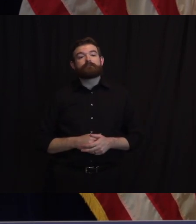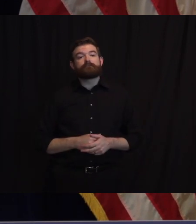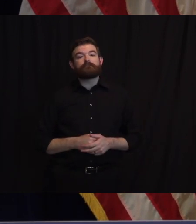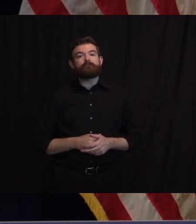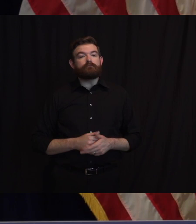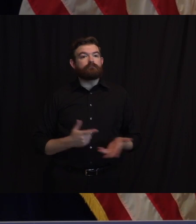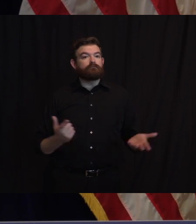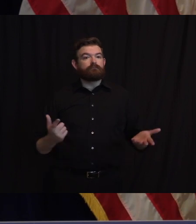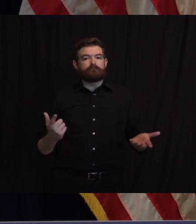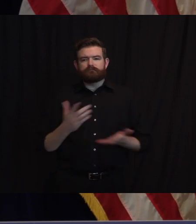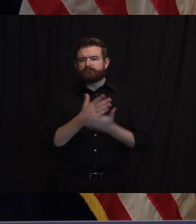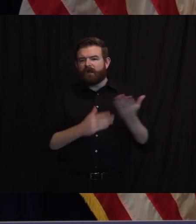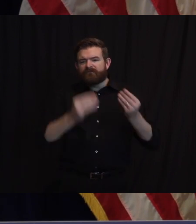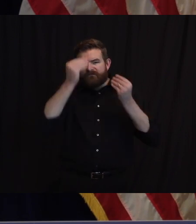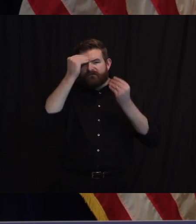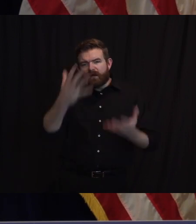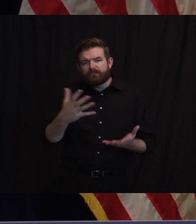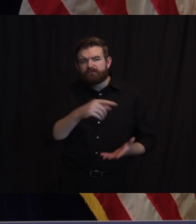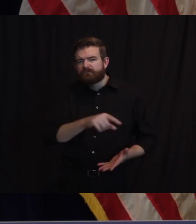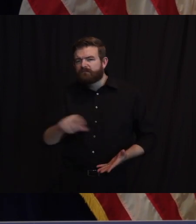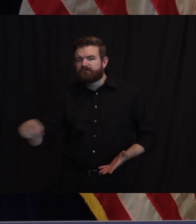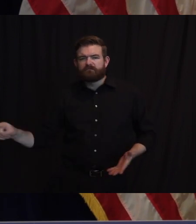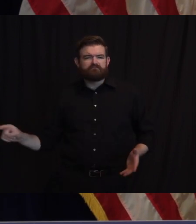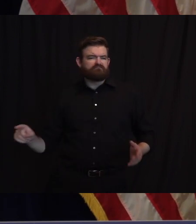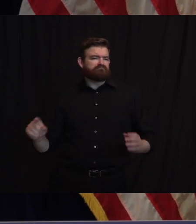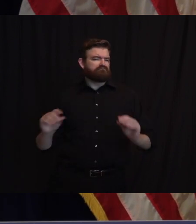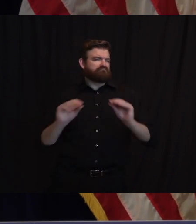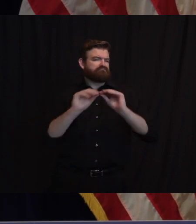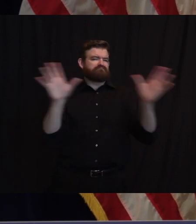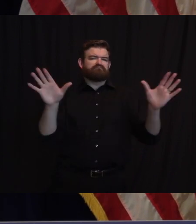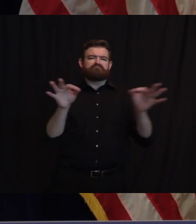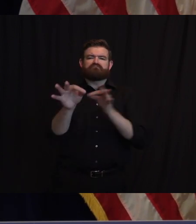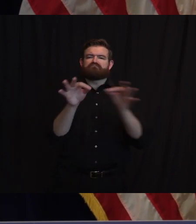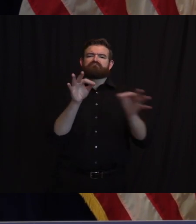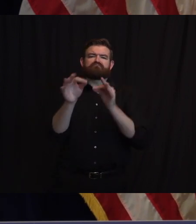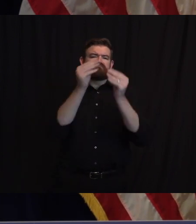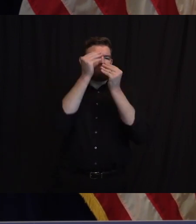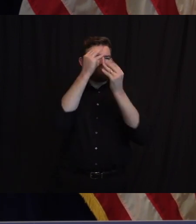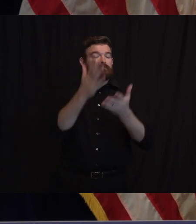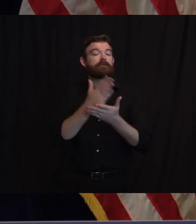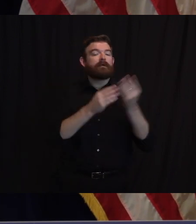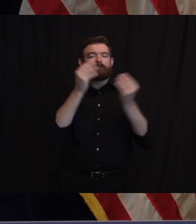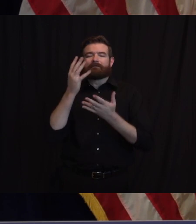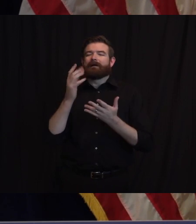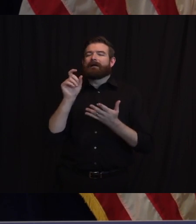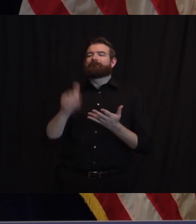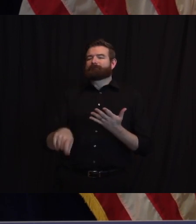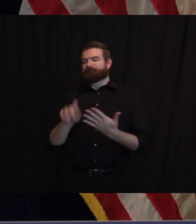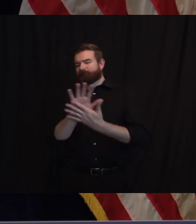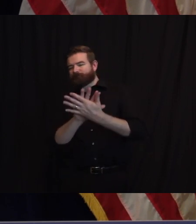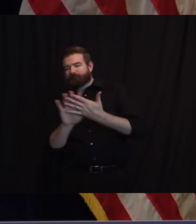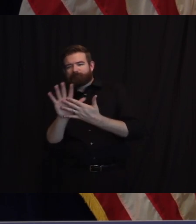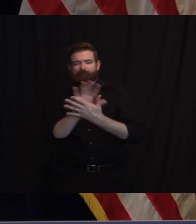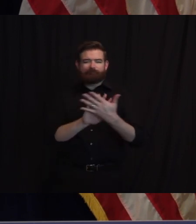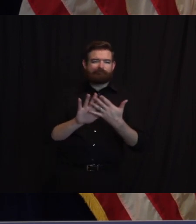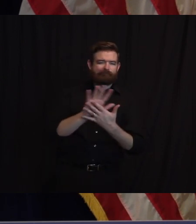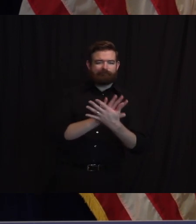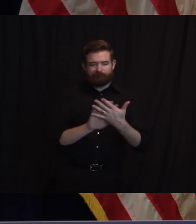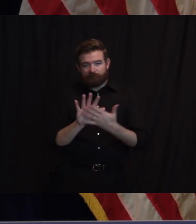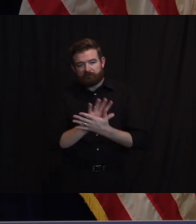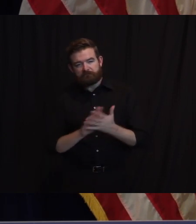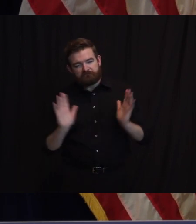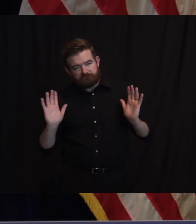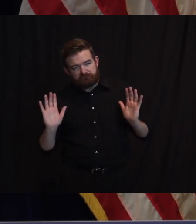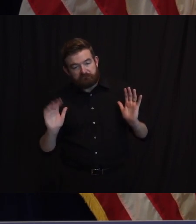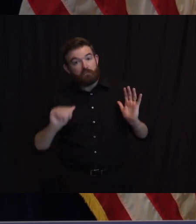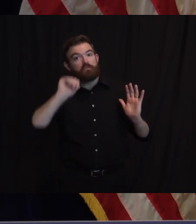going to point you directionally where we're headed with some of the details to be filled in at a later point. And again, 1 o'clock tomorrow.